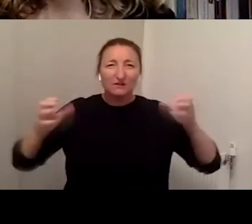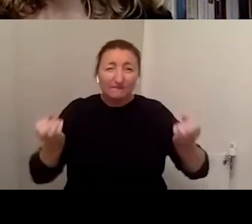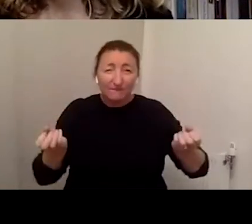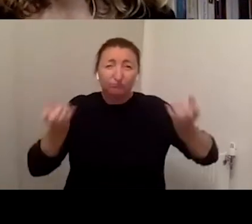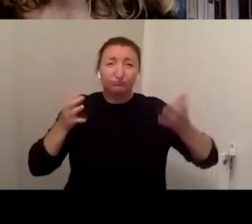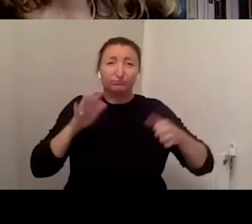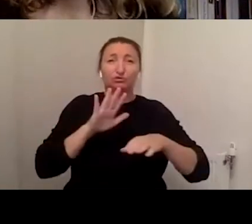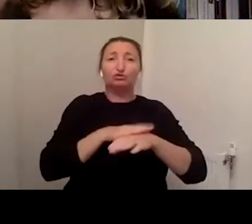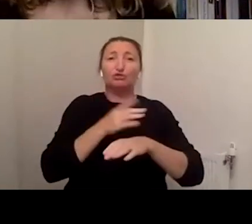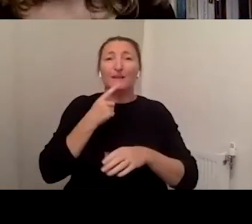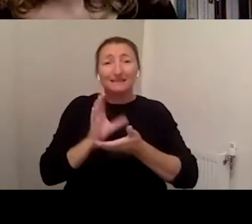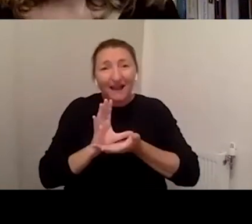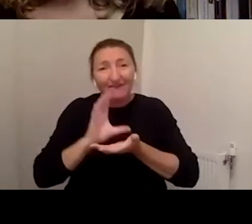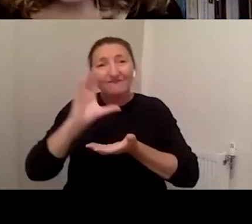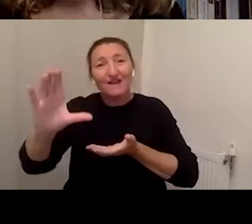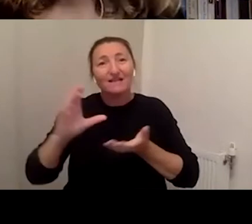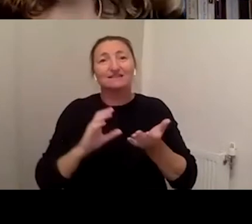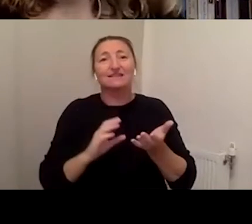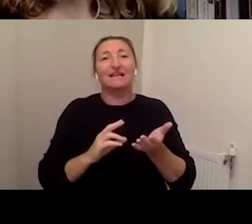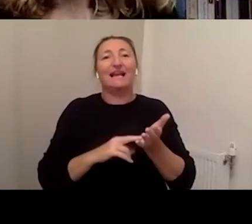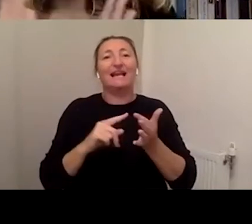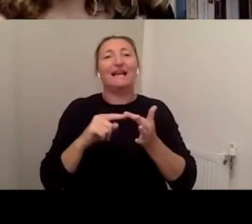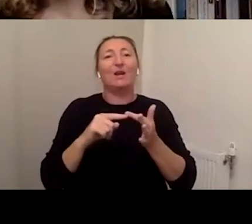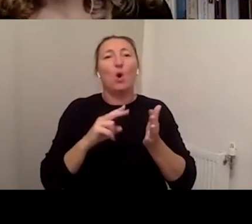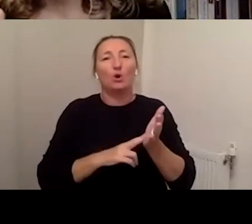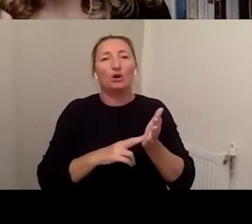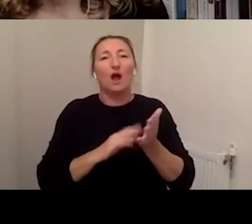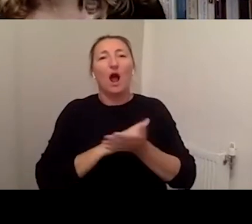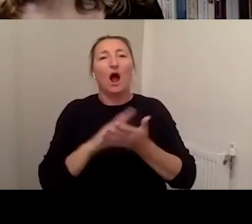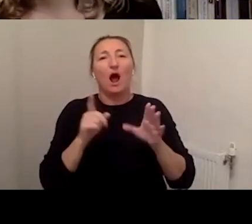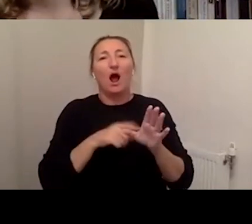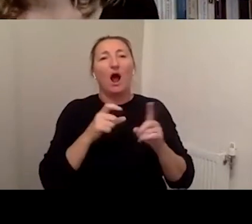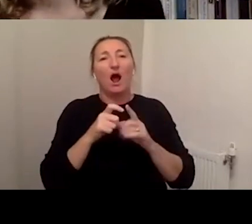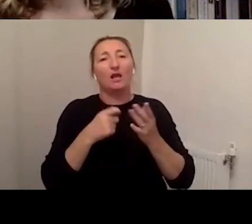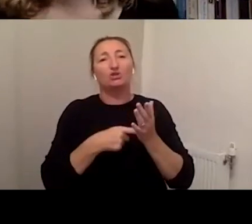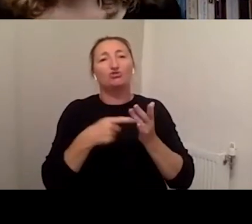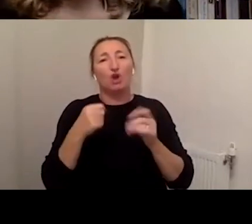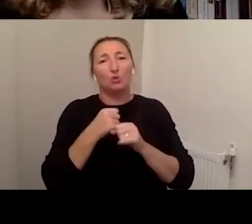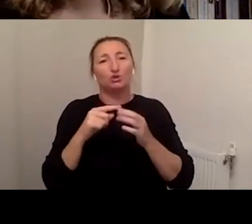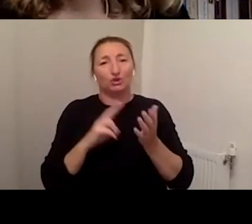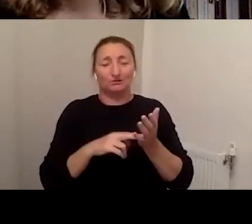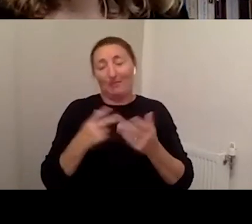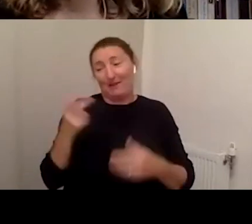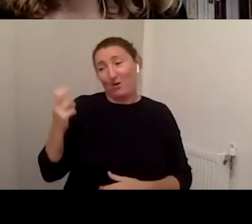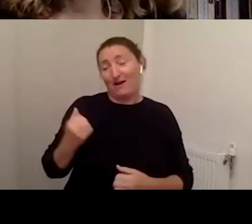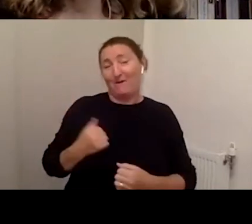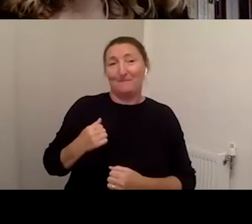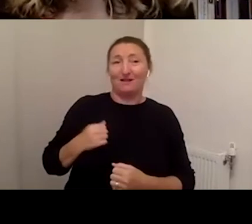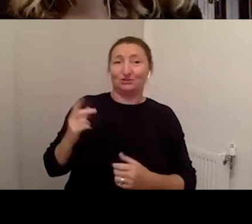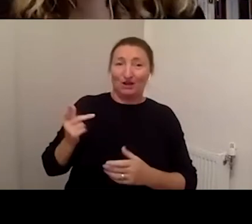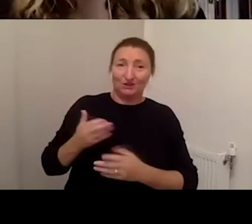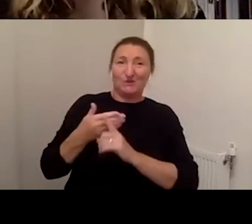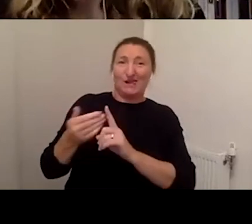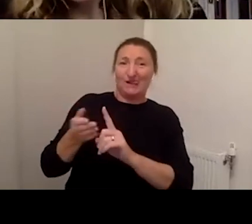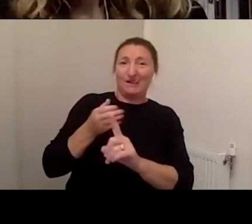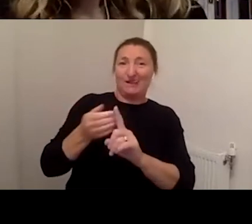future if we invest in it. So there's somebody putting a particular version of the future on the side of London bus for us to either believe or not believe